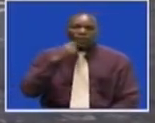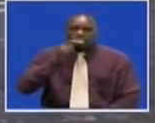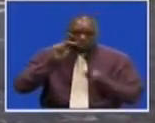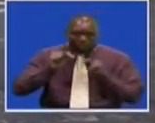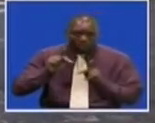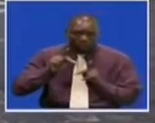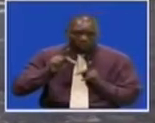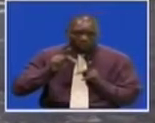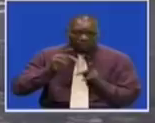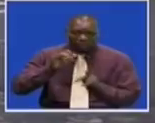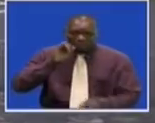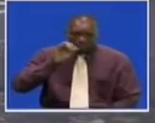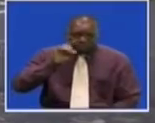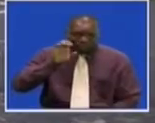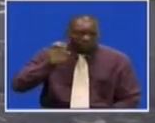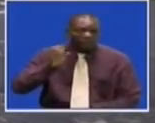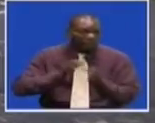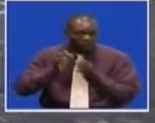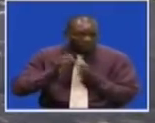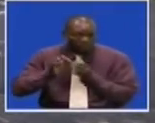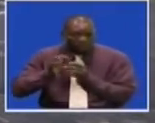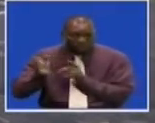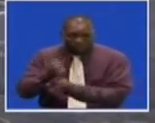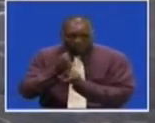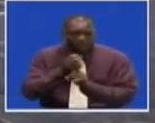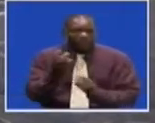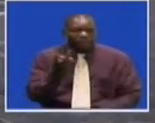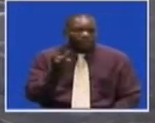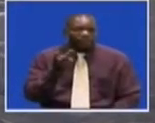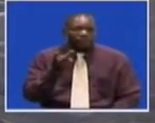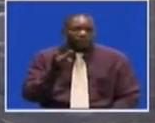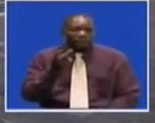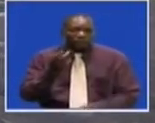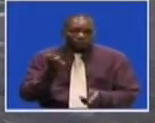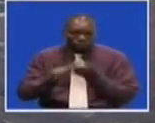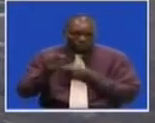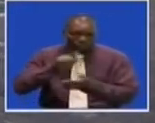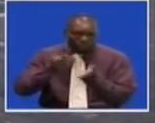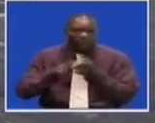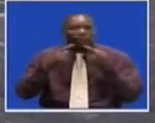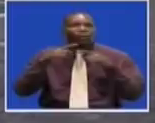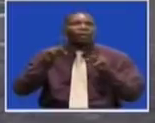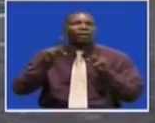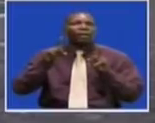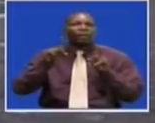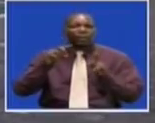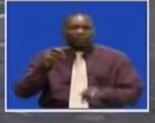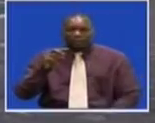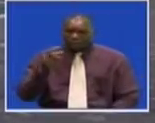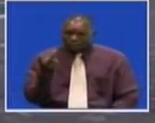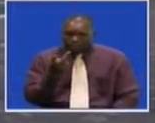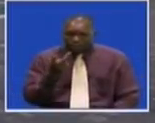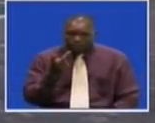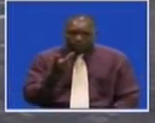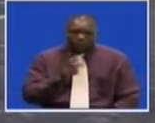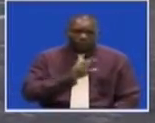the arrest of General Chimese and his co-accused at a media briefing in Lusaka today. The suspects are between